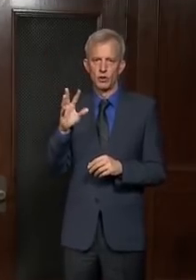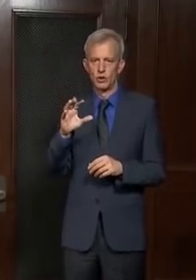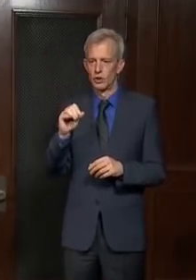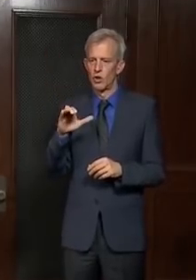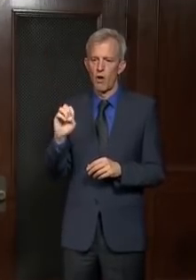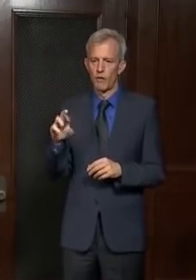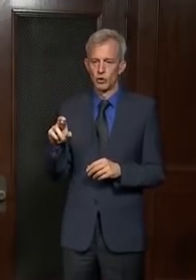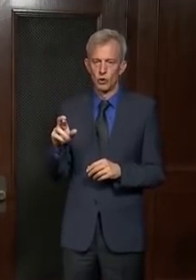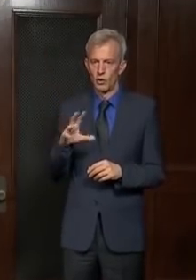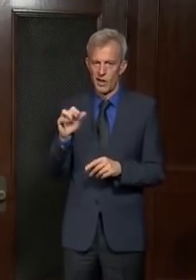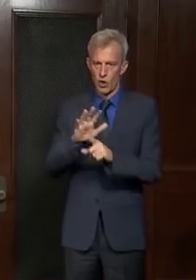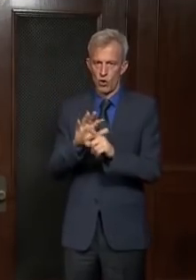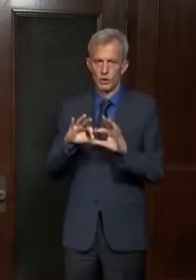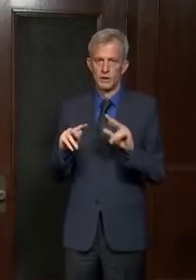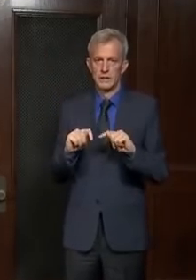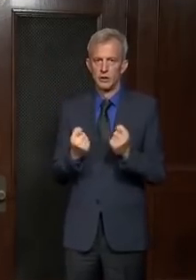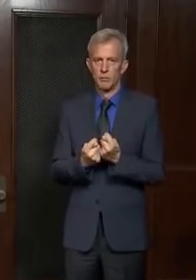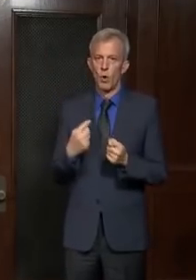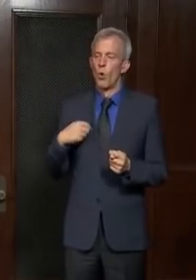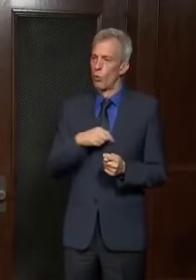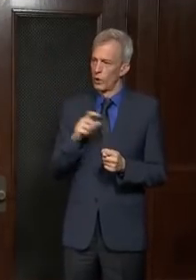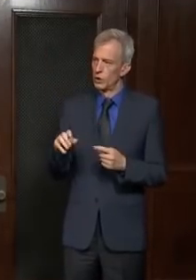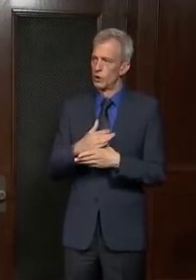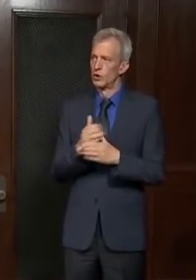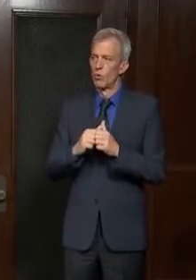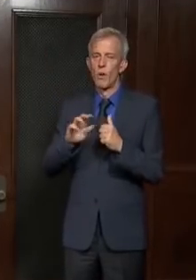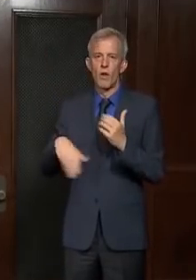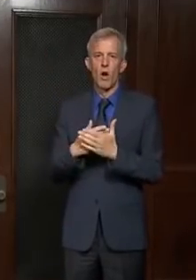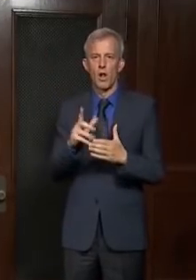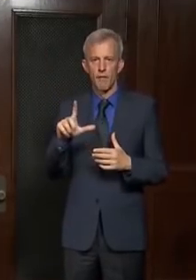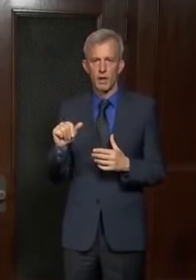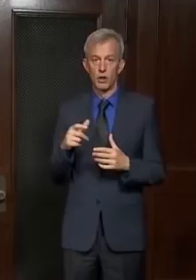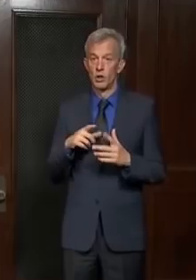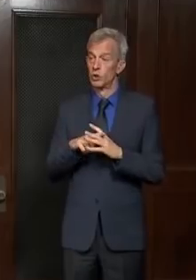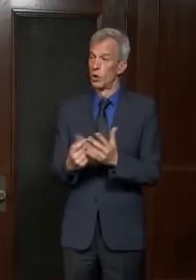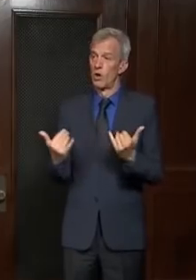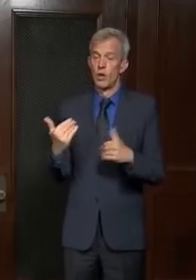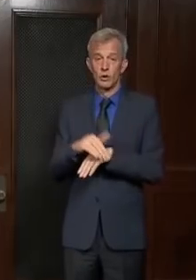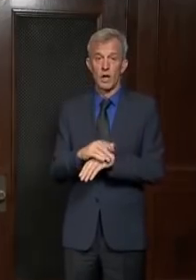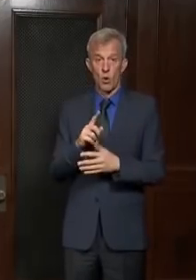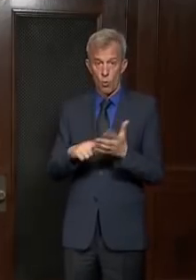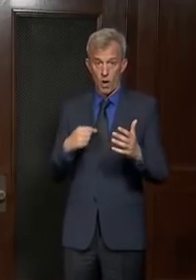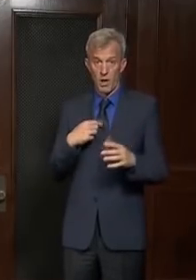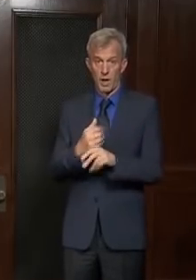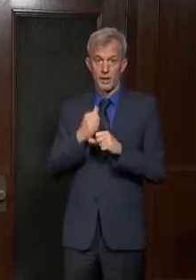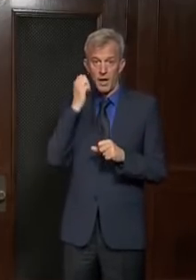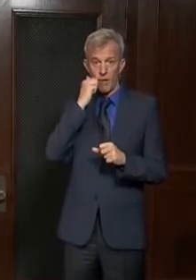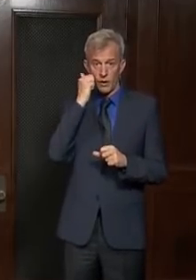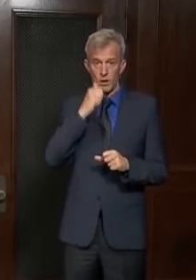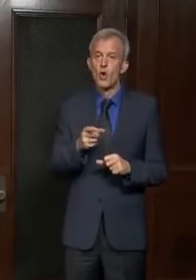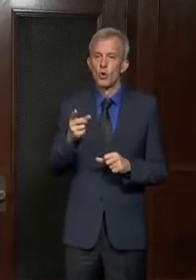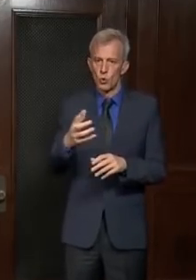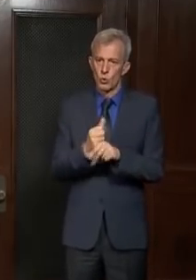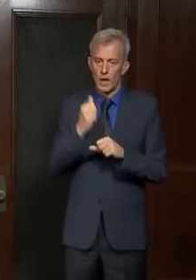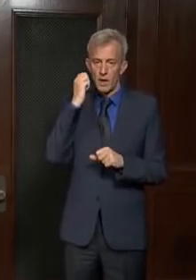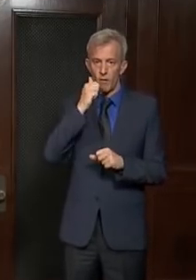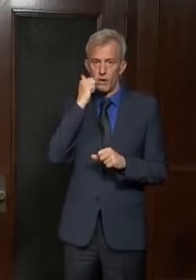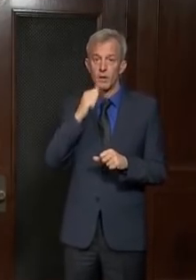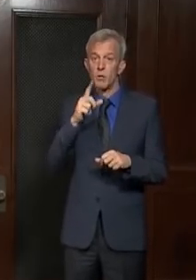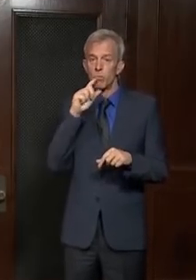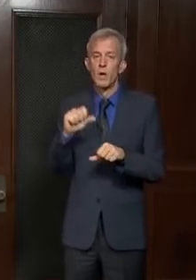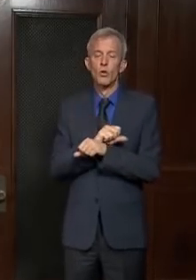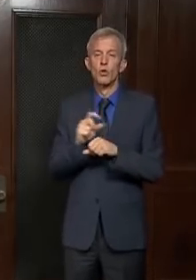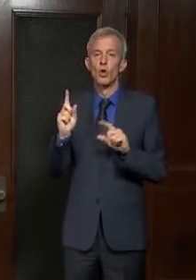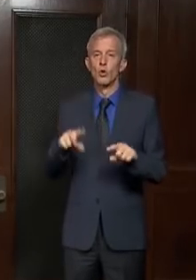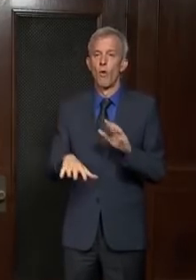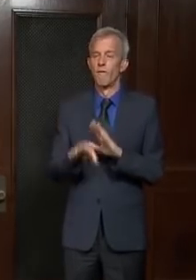should be sharing this with all of LA. So starting tonight, what I get every day, you'll get every single day. In fact, you can go and find